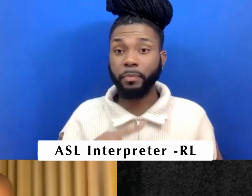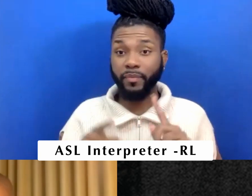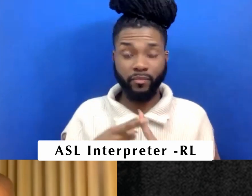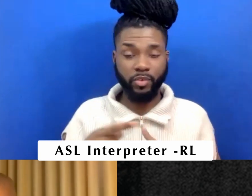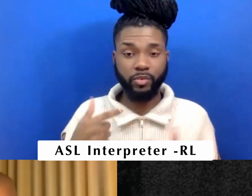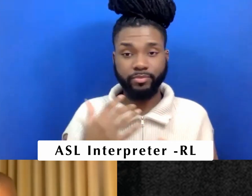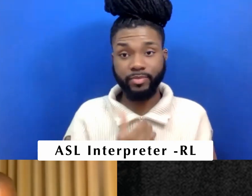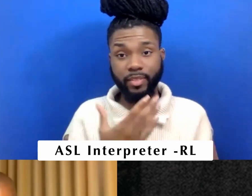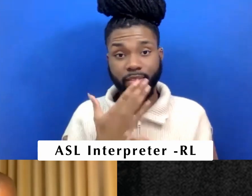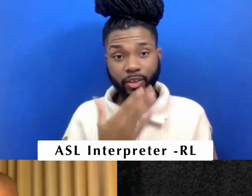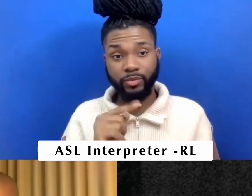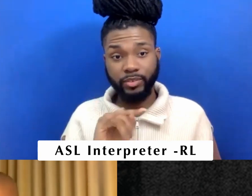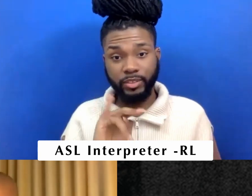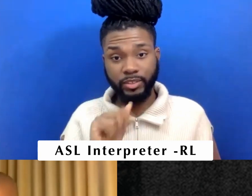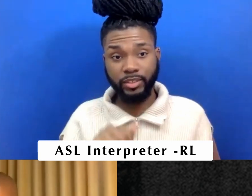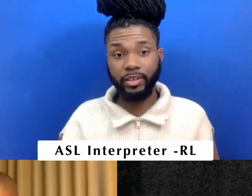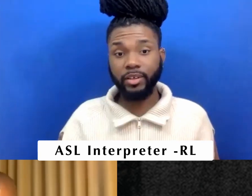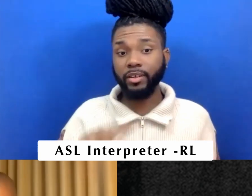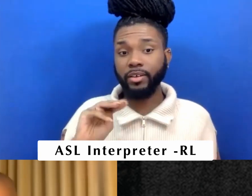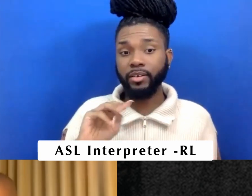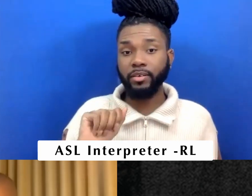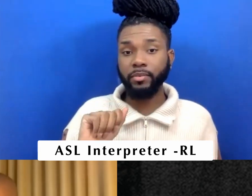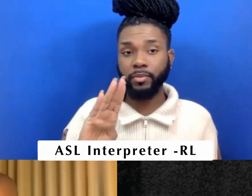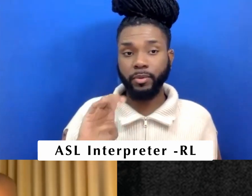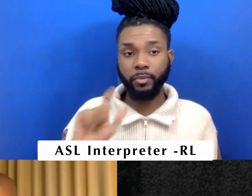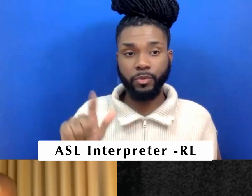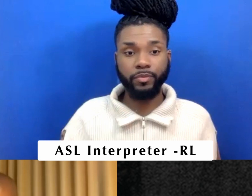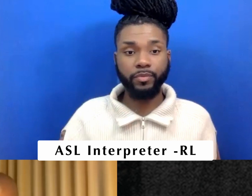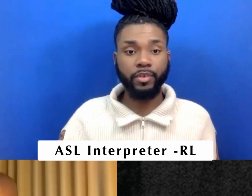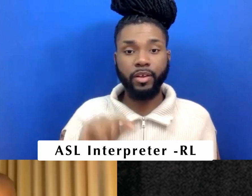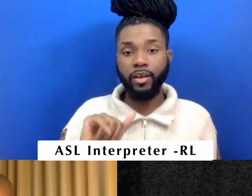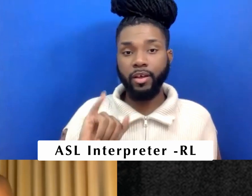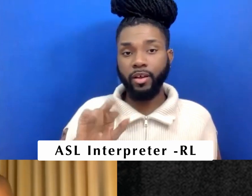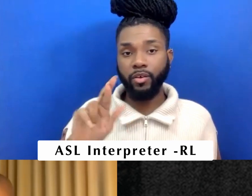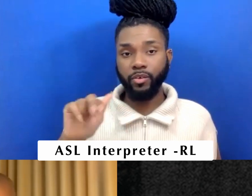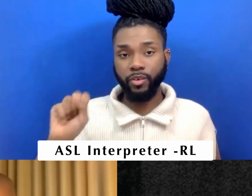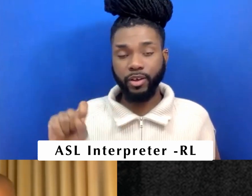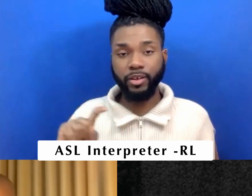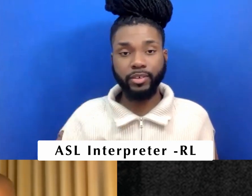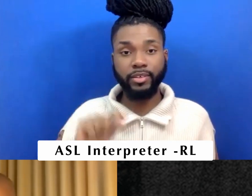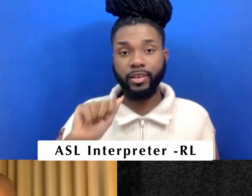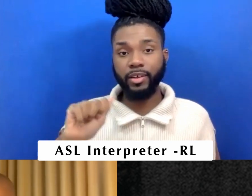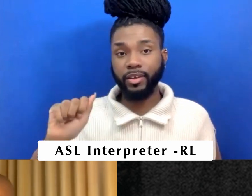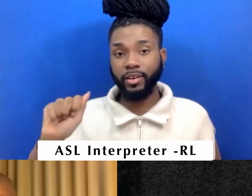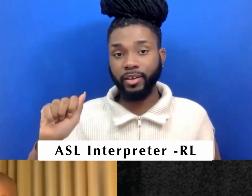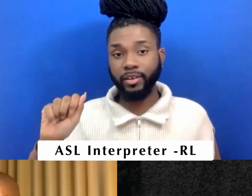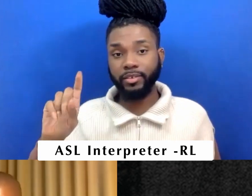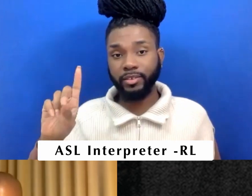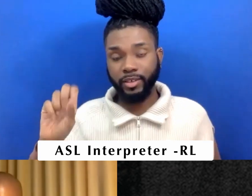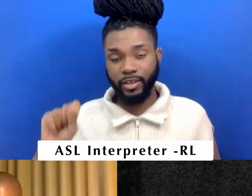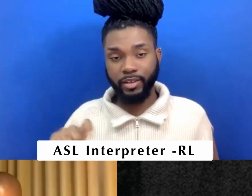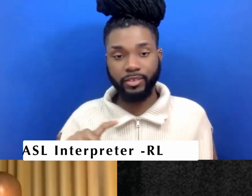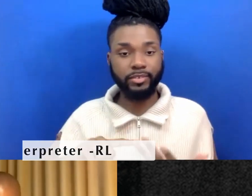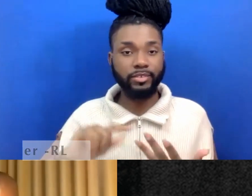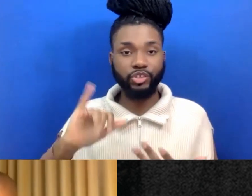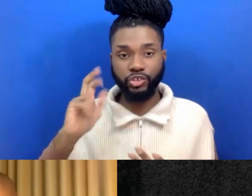Tina and to Mabel, to IRAS, to AAADS, to Jack, to Sharon,